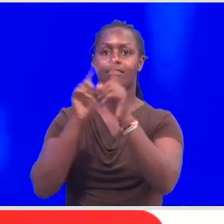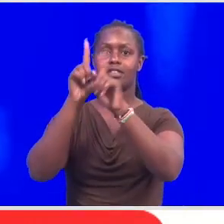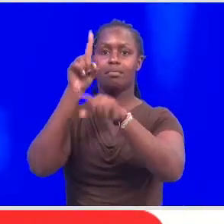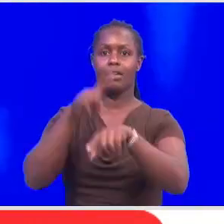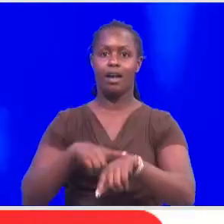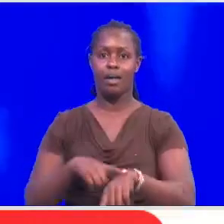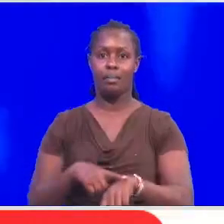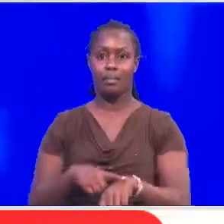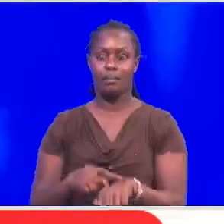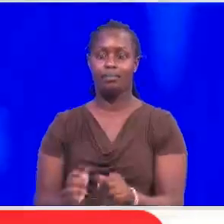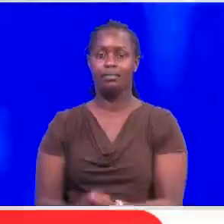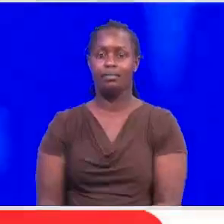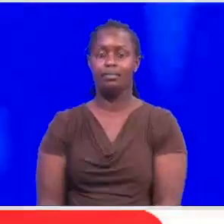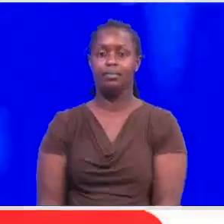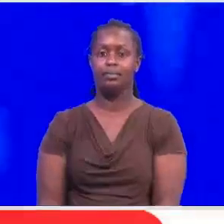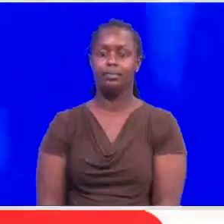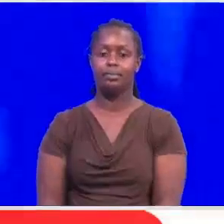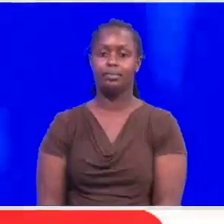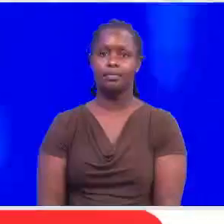us.